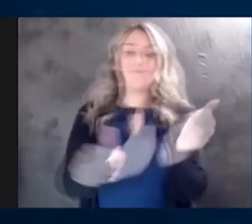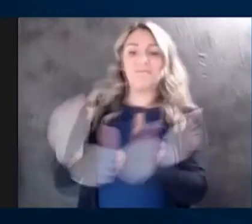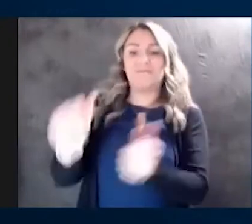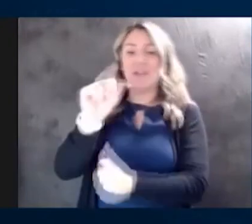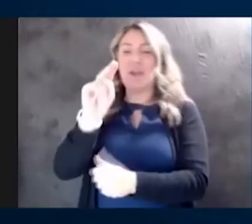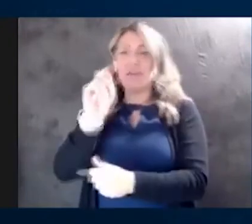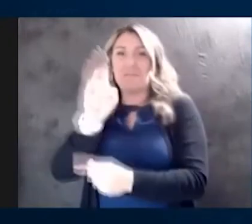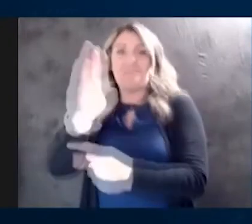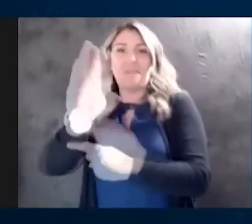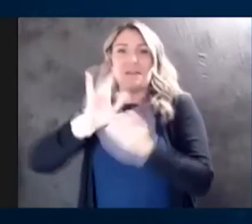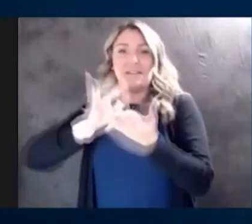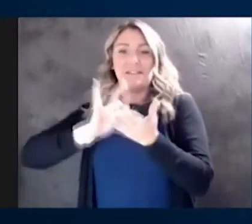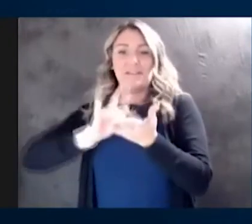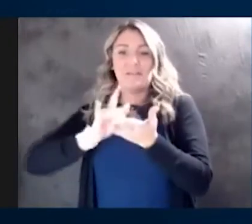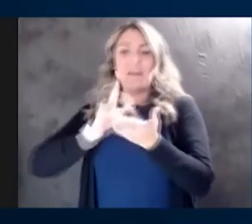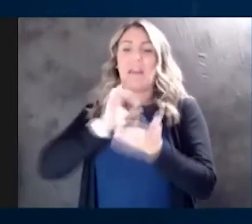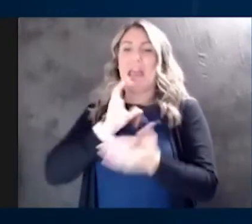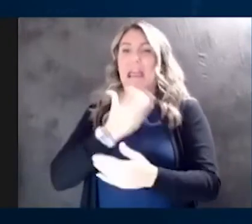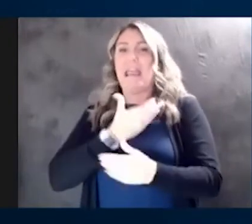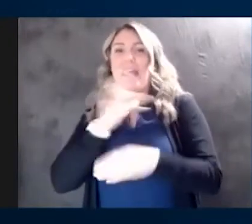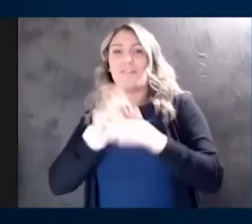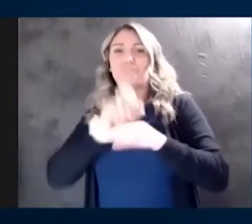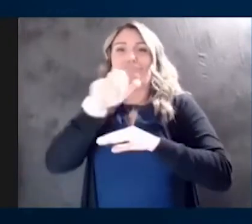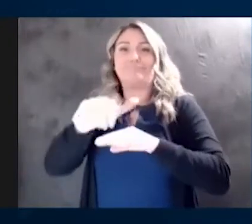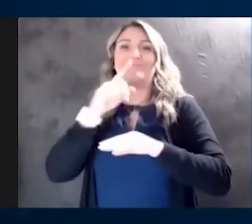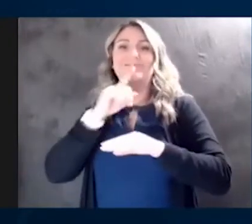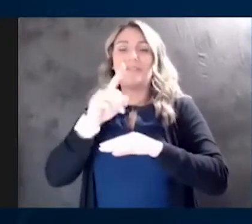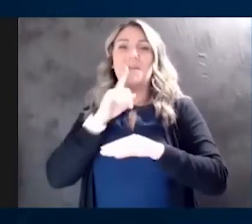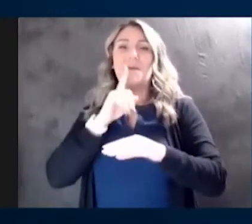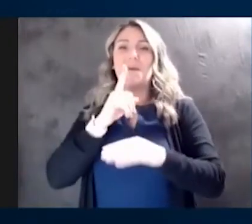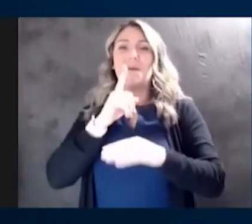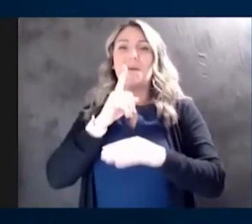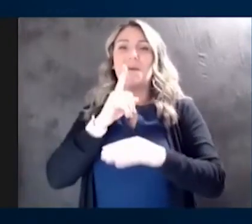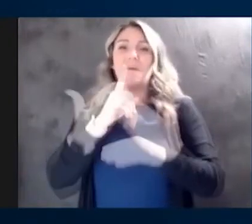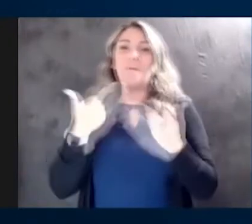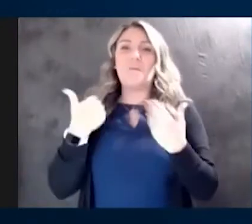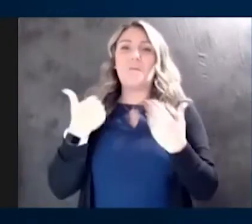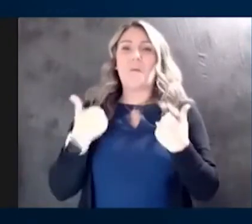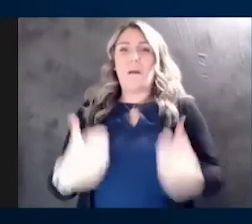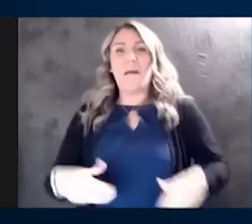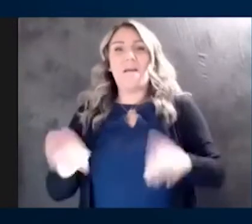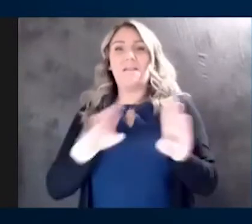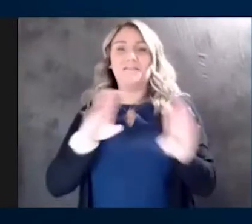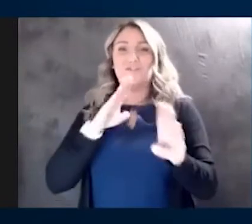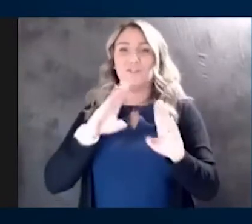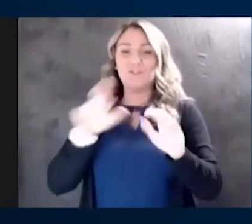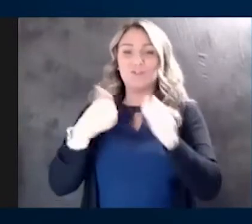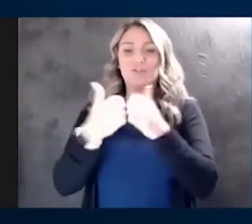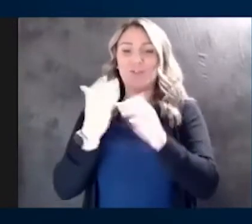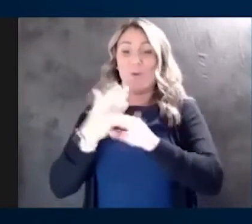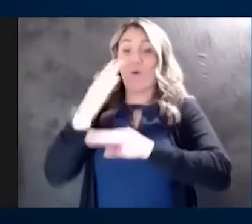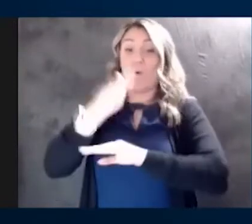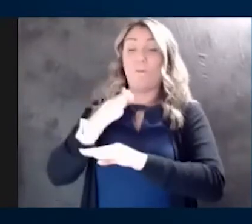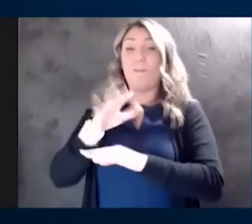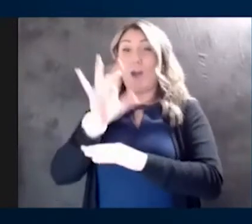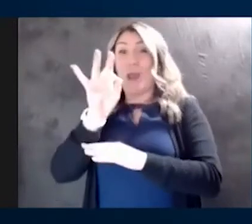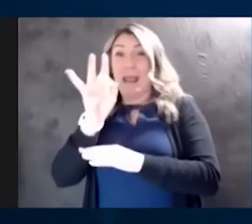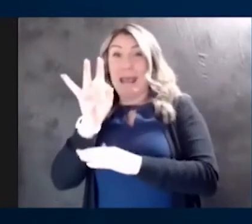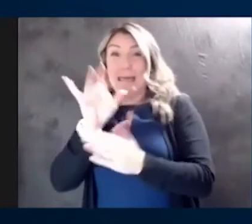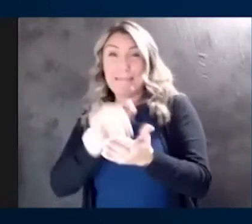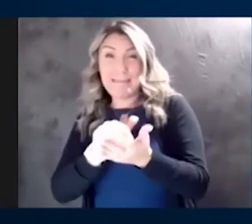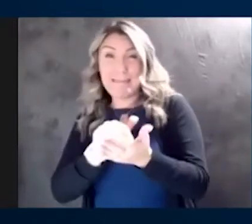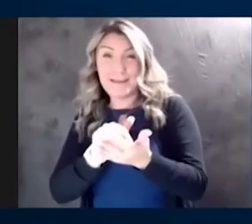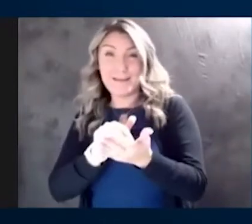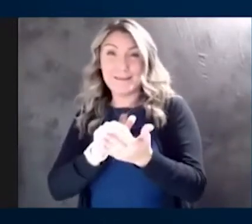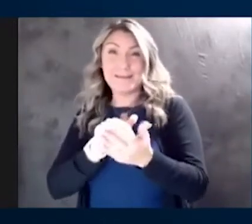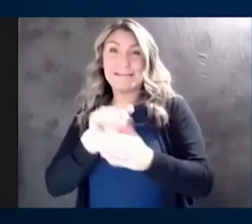Step into Summer Wellness Challenge. Just by over 8,000 steps. Every step counted. The challenge was